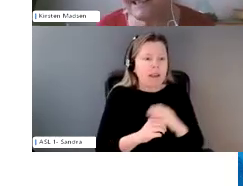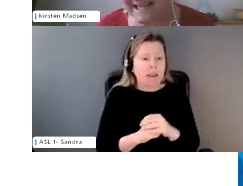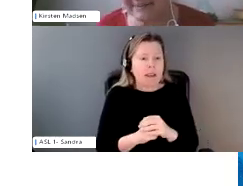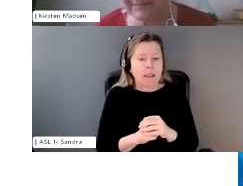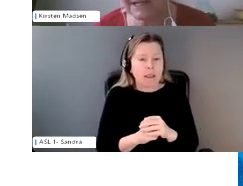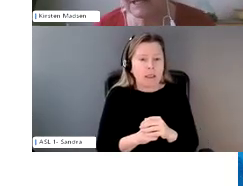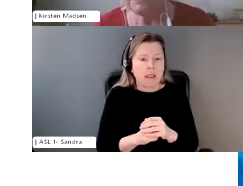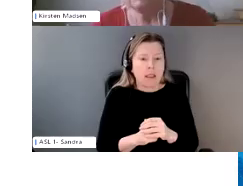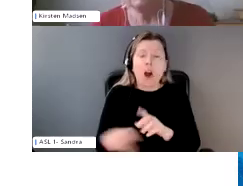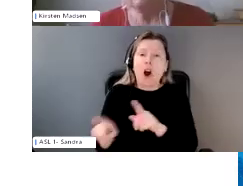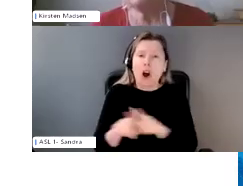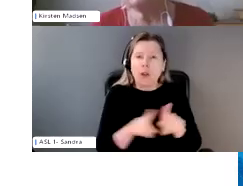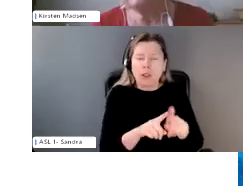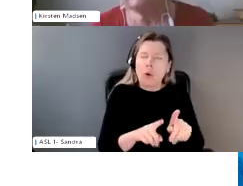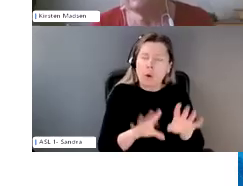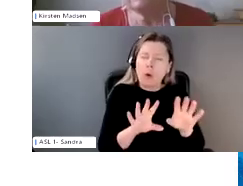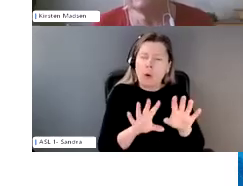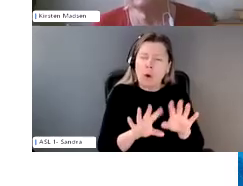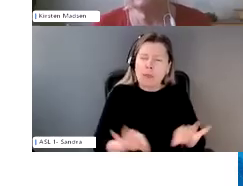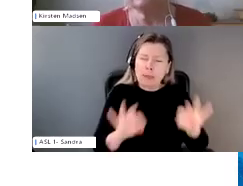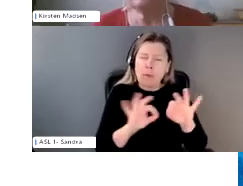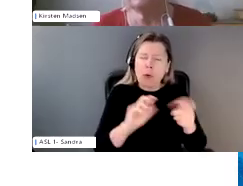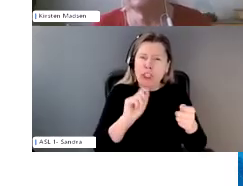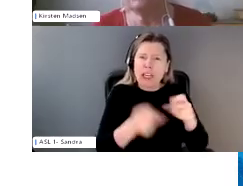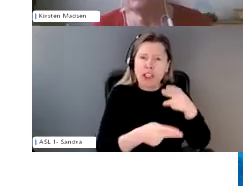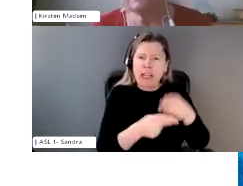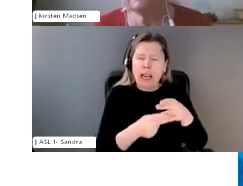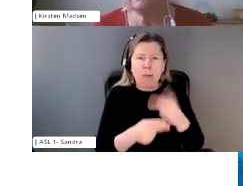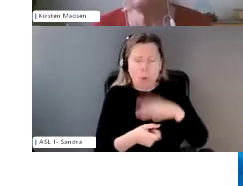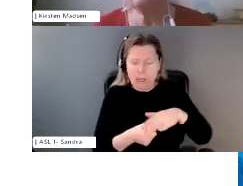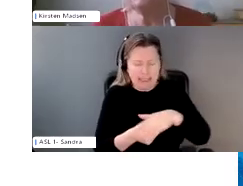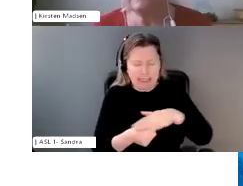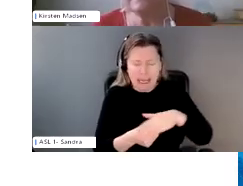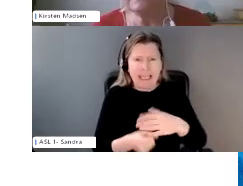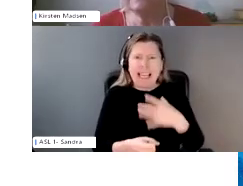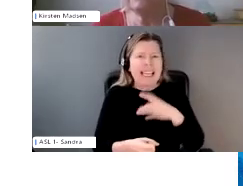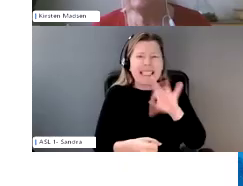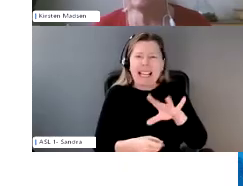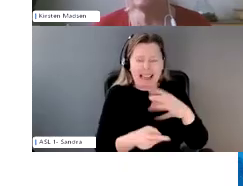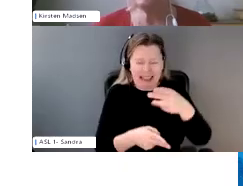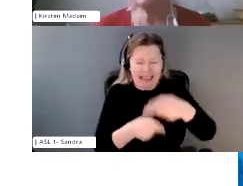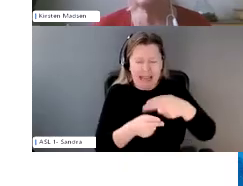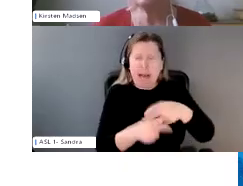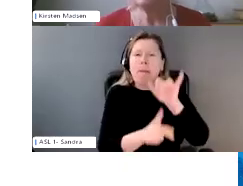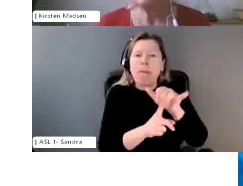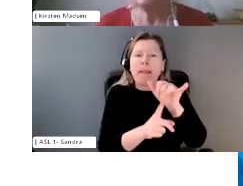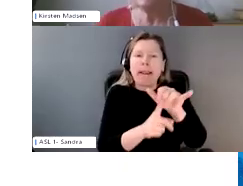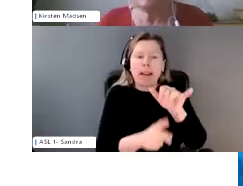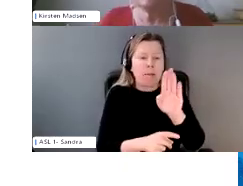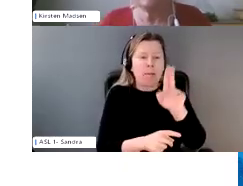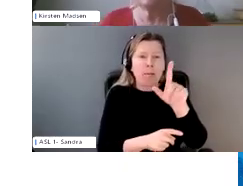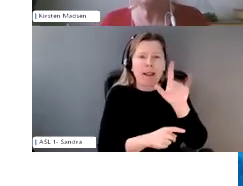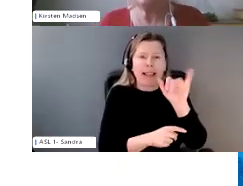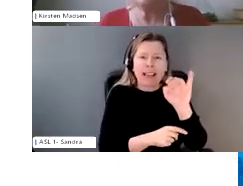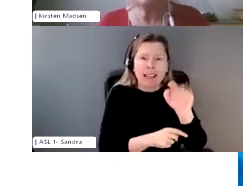changing the name. At one site, they felt really uncomfortable with the whole idea of bullying because these